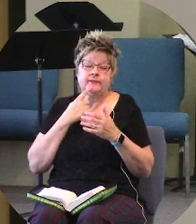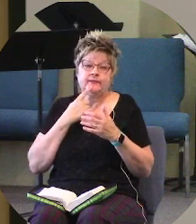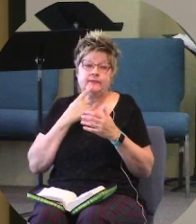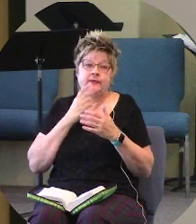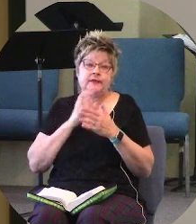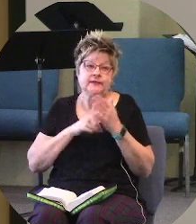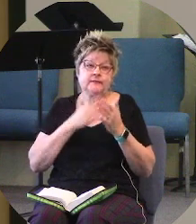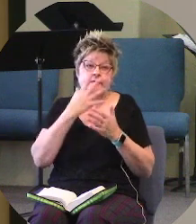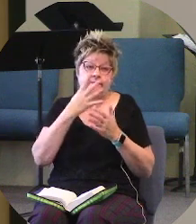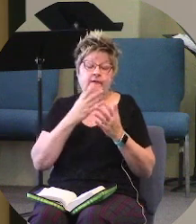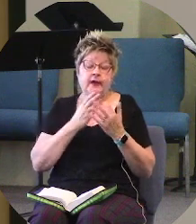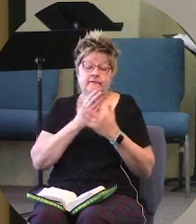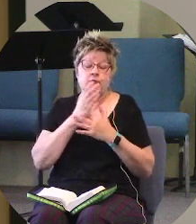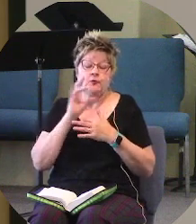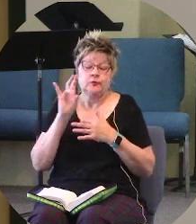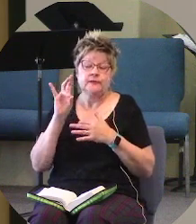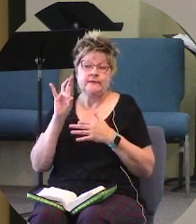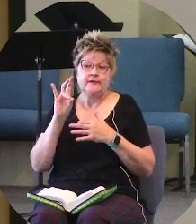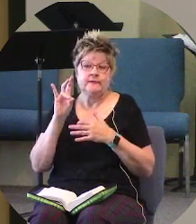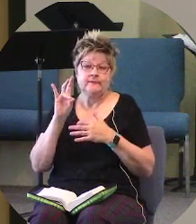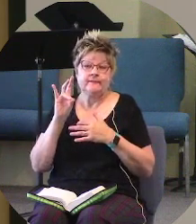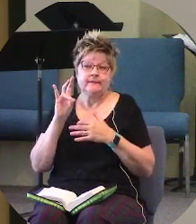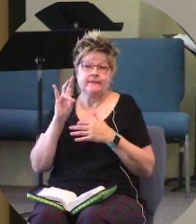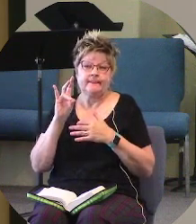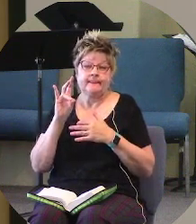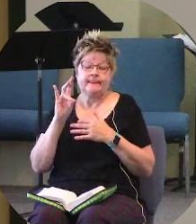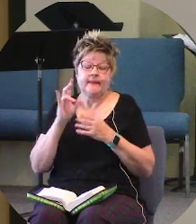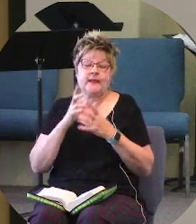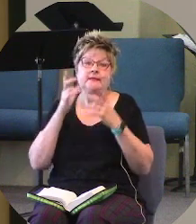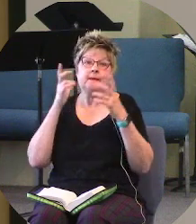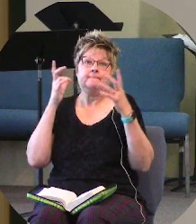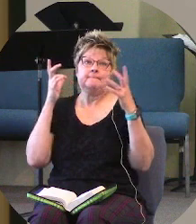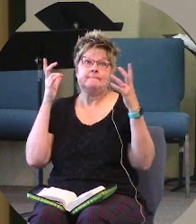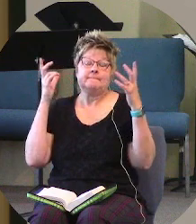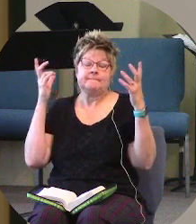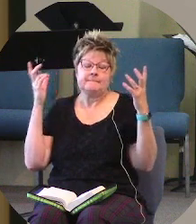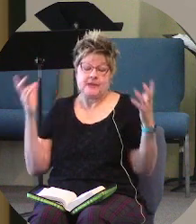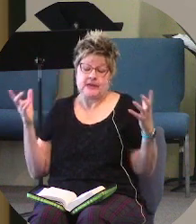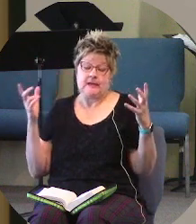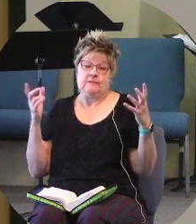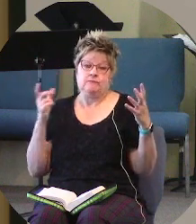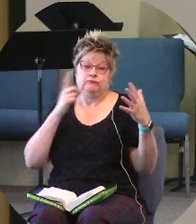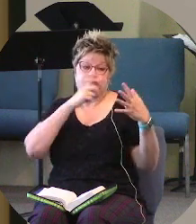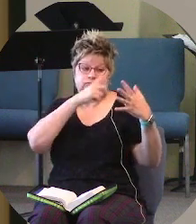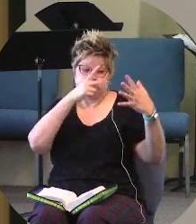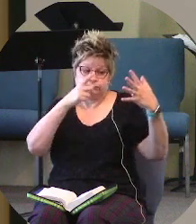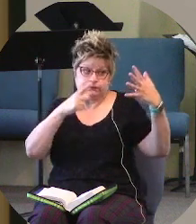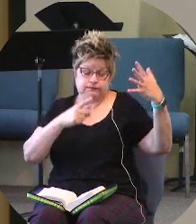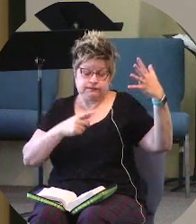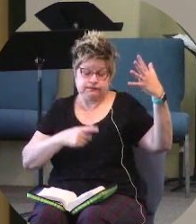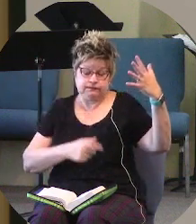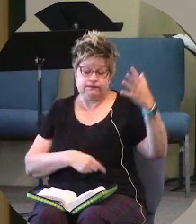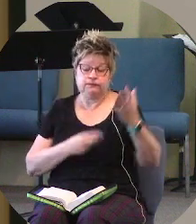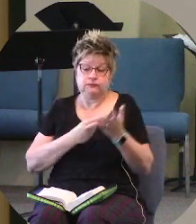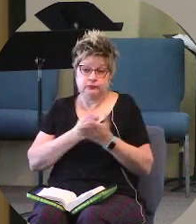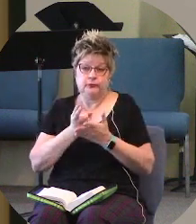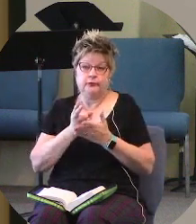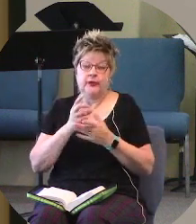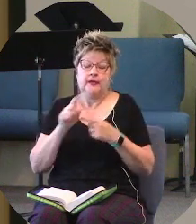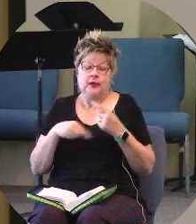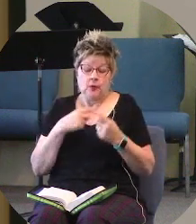chapters 5 through 7. It's a big, encompassing truth that when